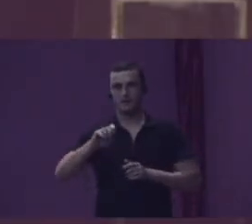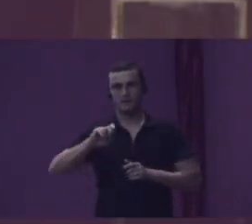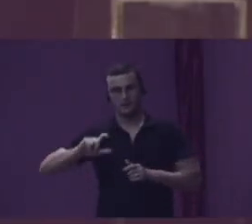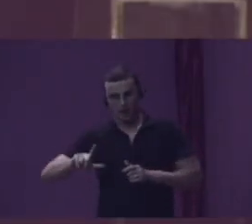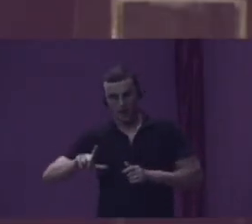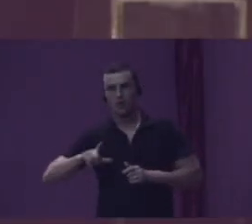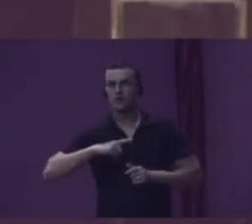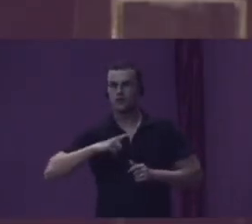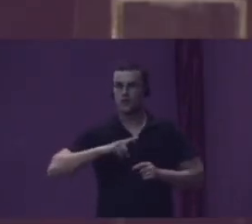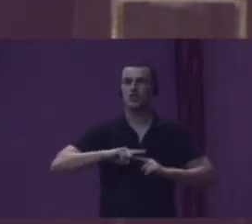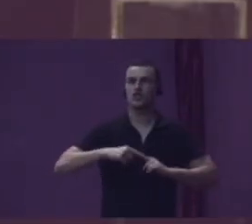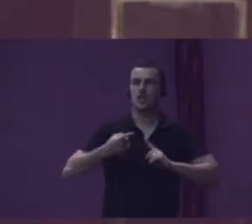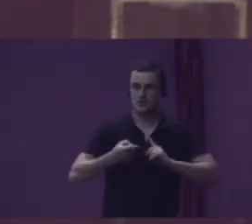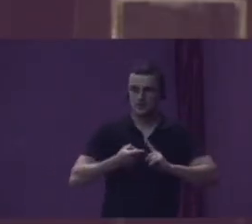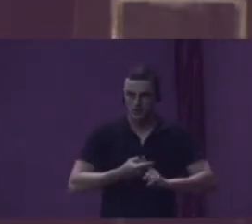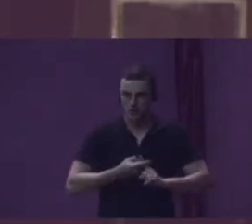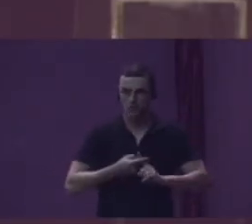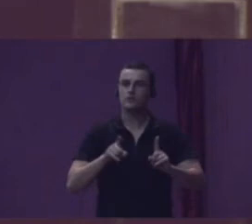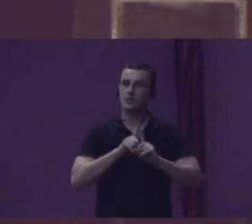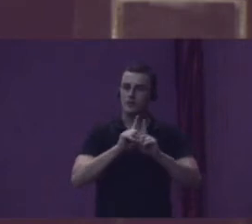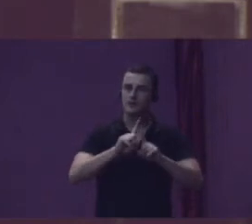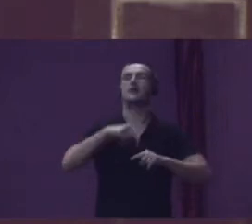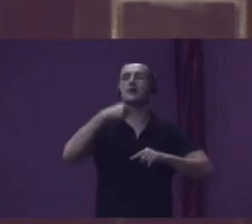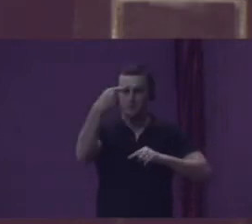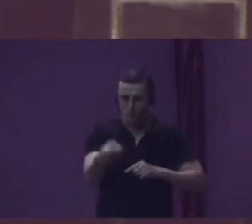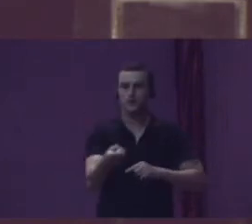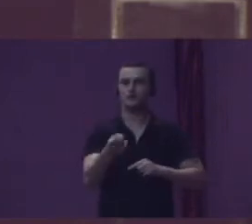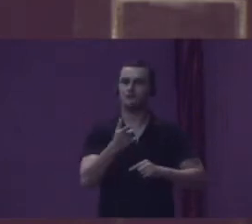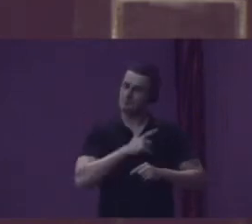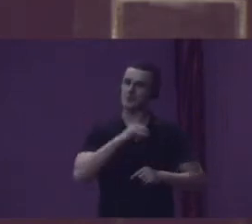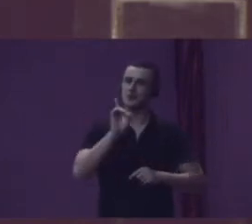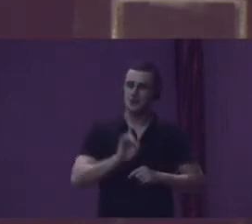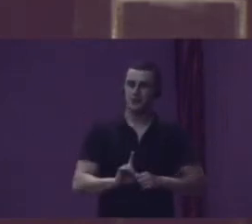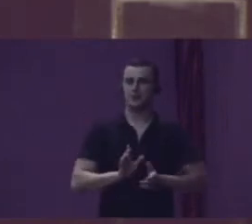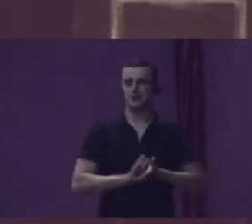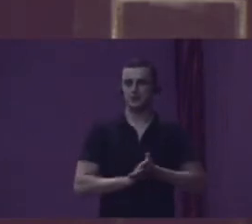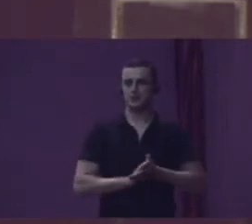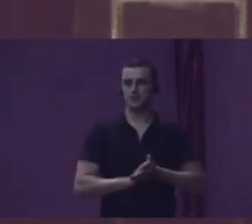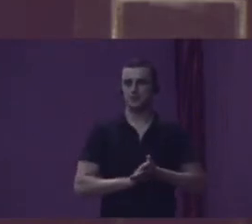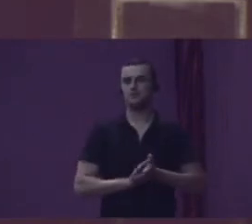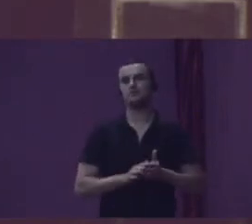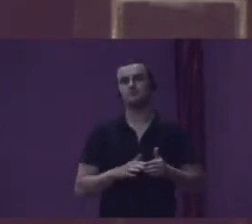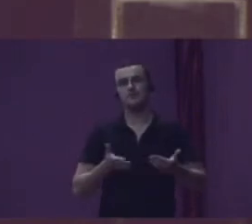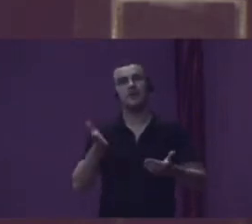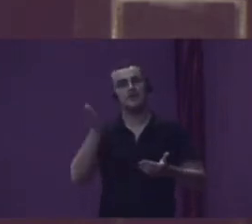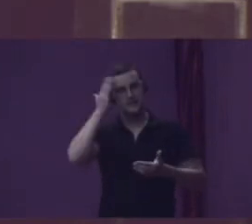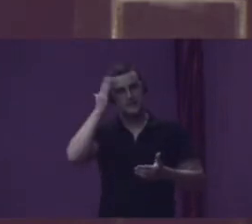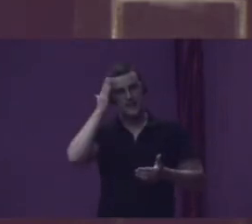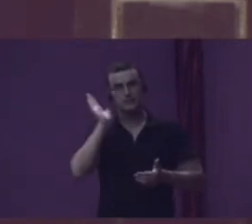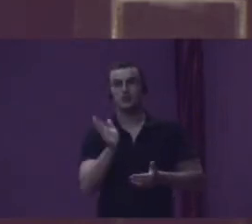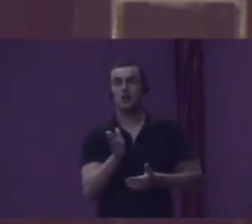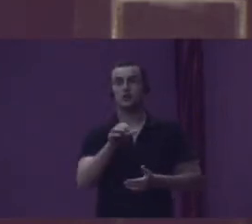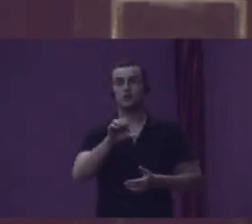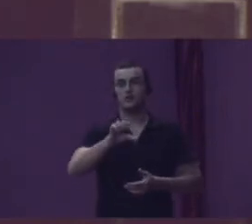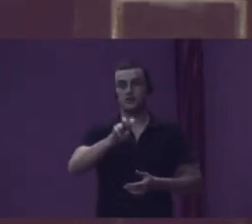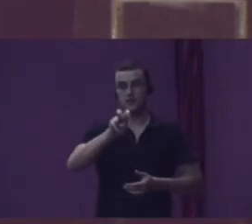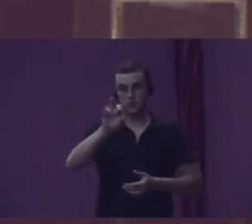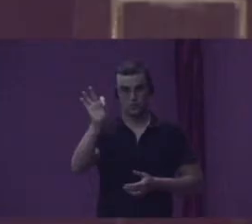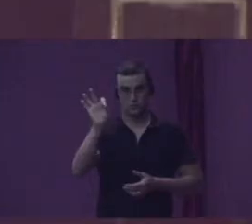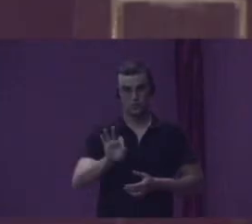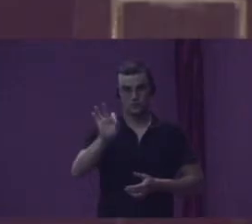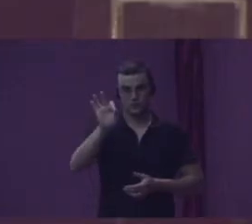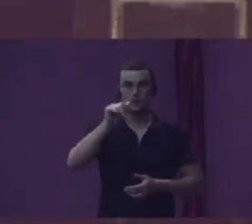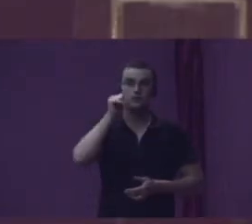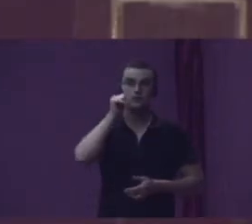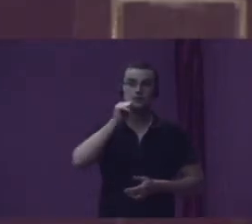is improving. We know that at least 95% of women have at least one antenatal visit, and about 91% are delivering in a